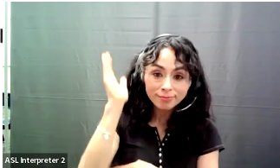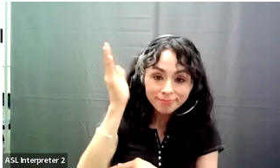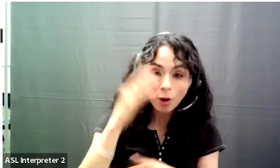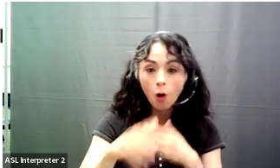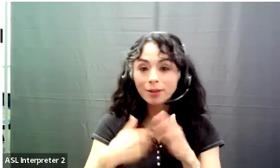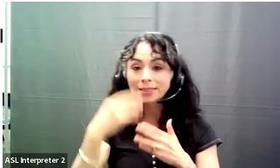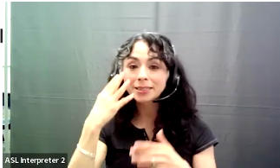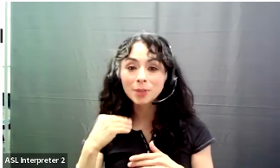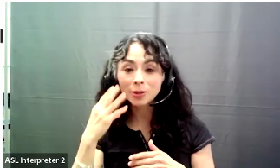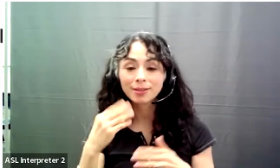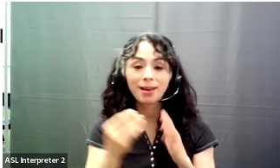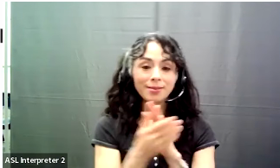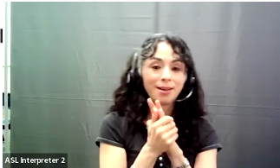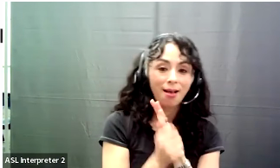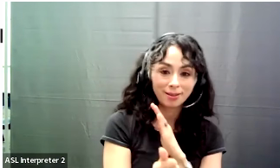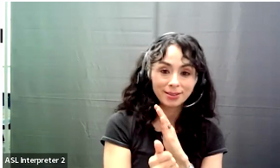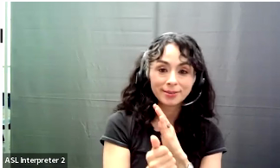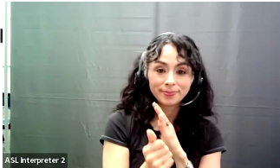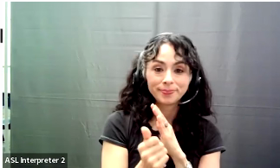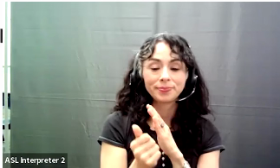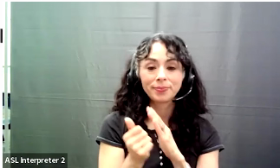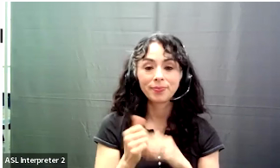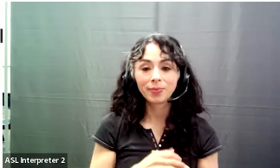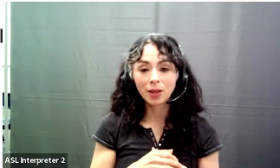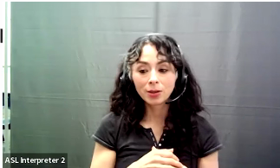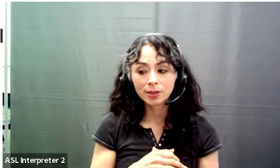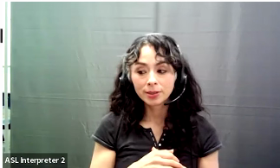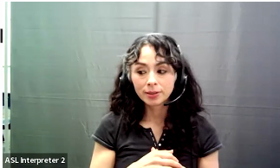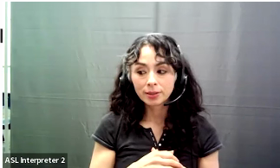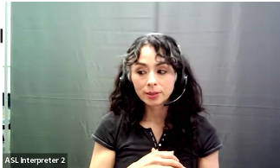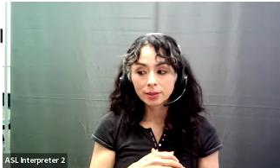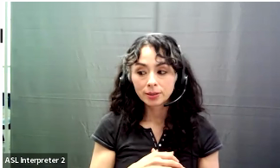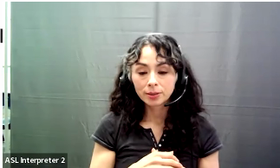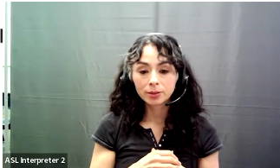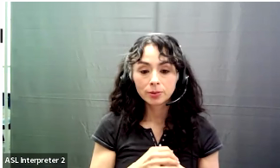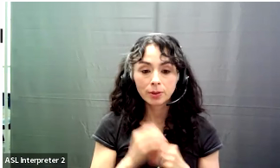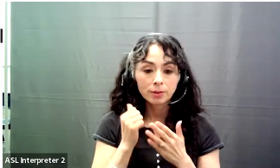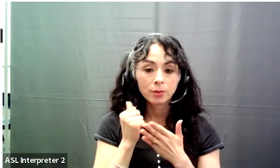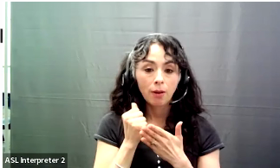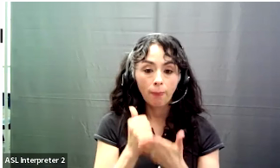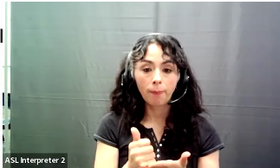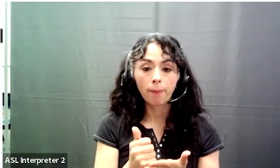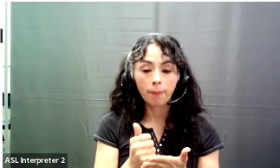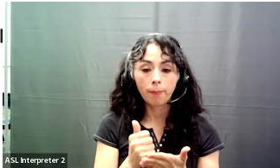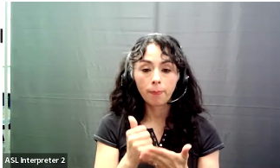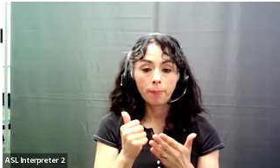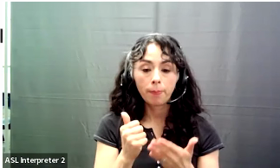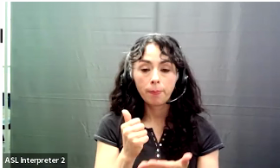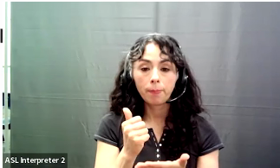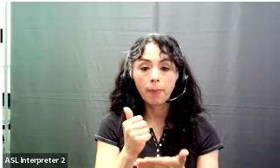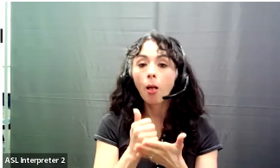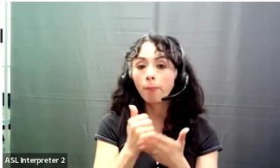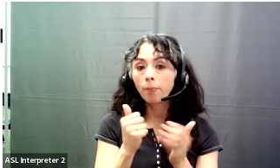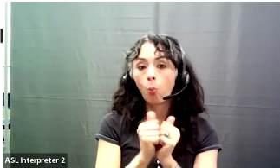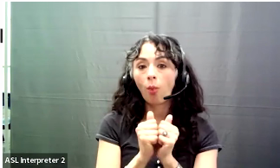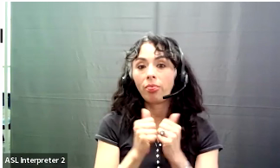of that experience and talent locally and to help us with the needs